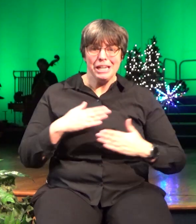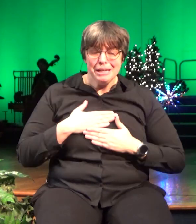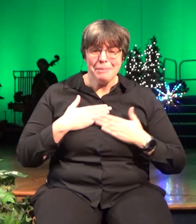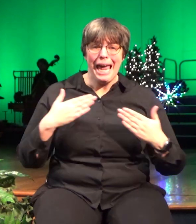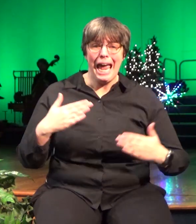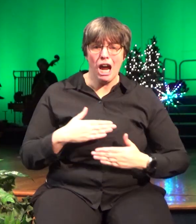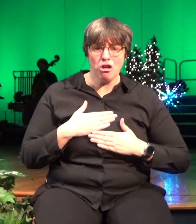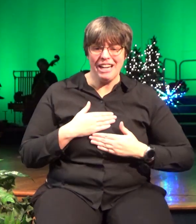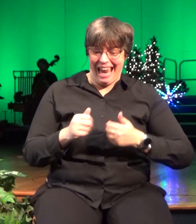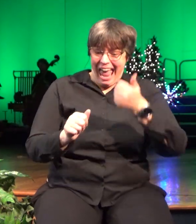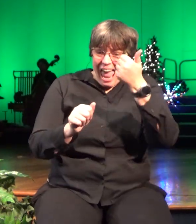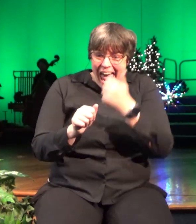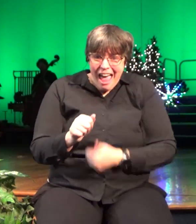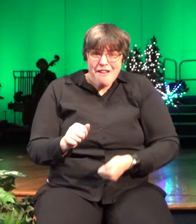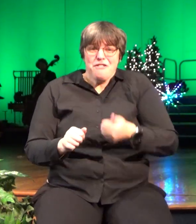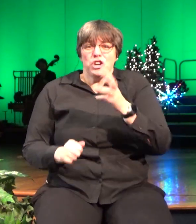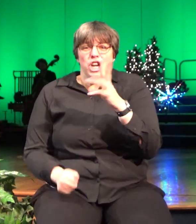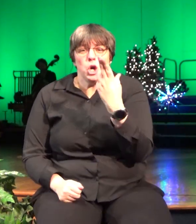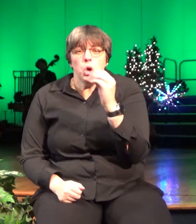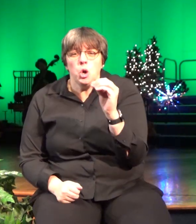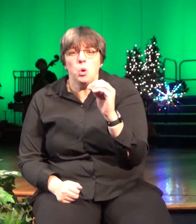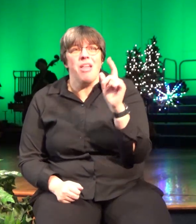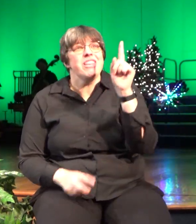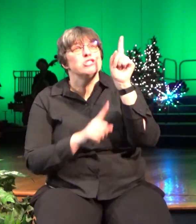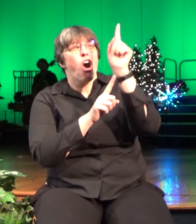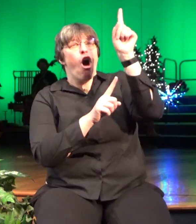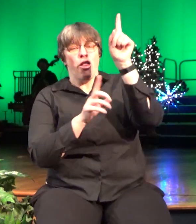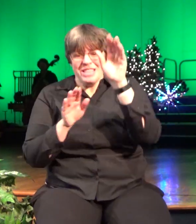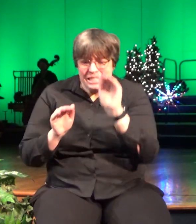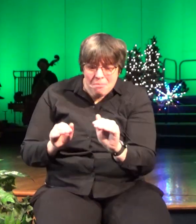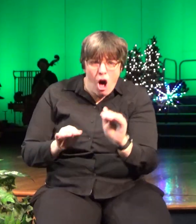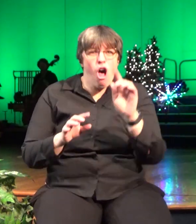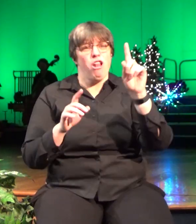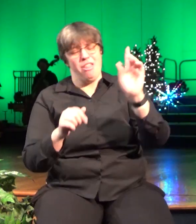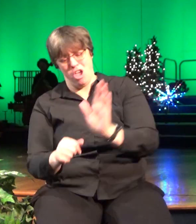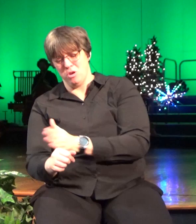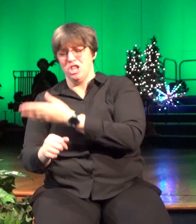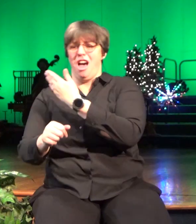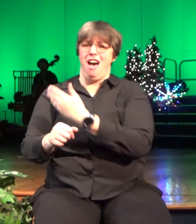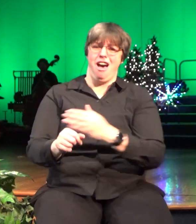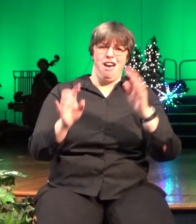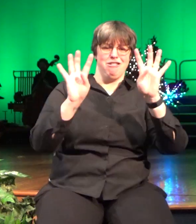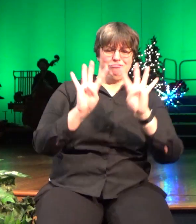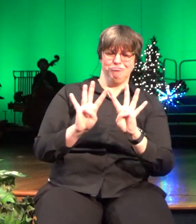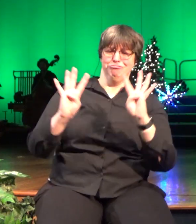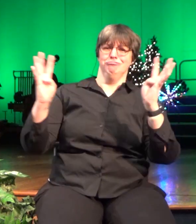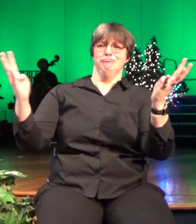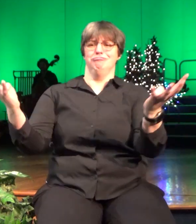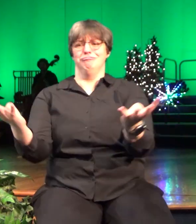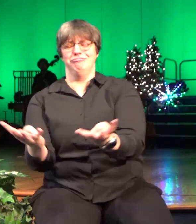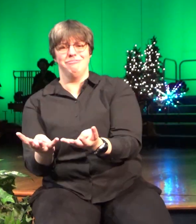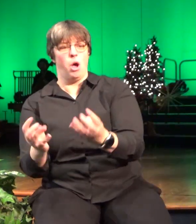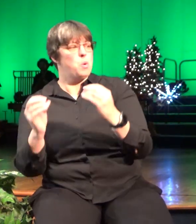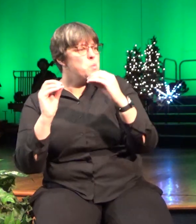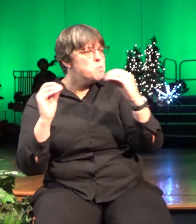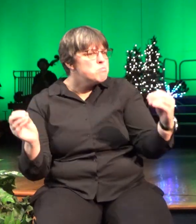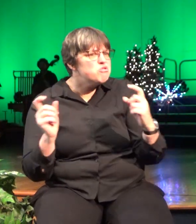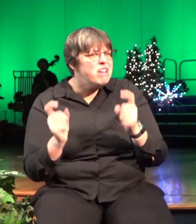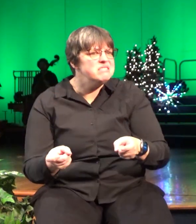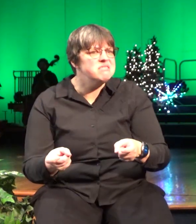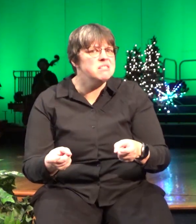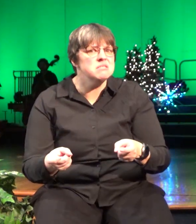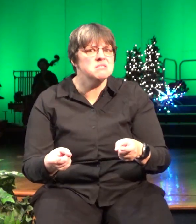Every Who in Whoville, the tall and the small, was singing without any presents at all.